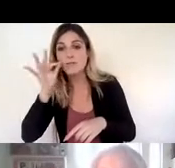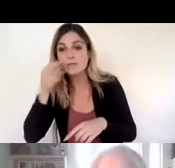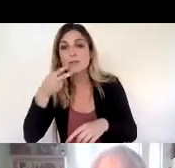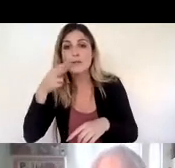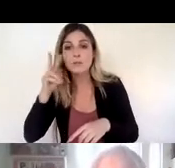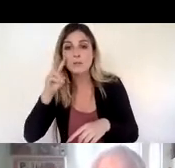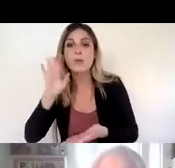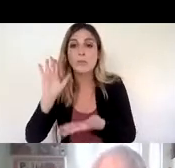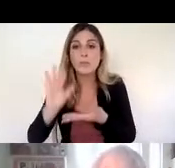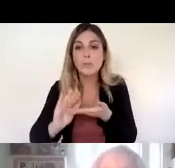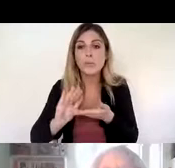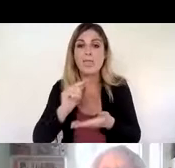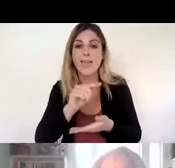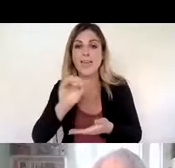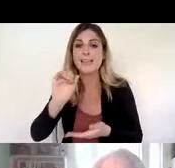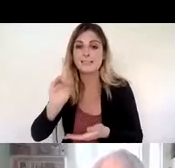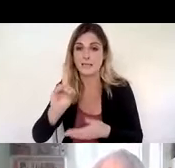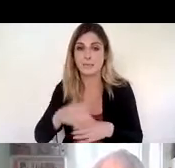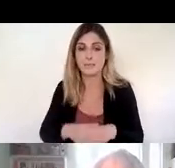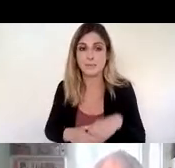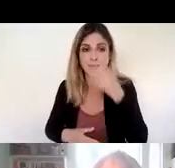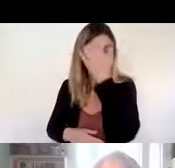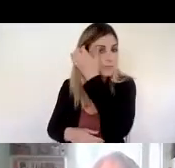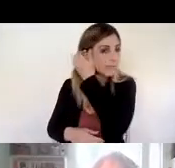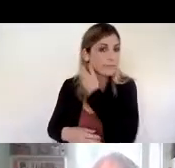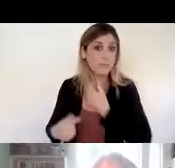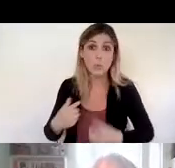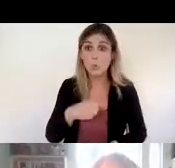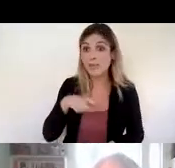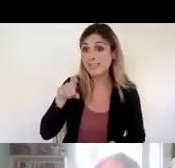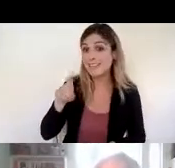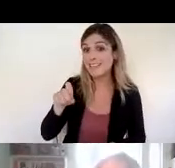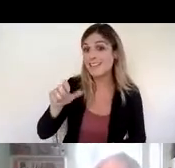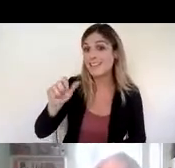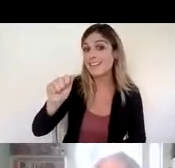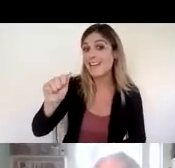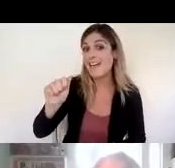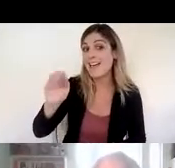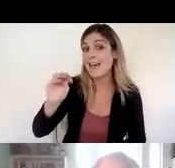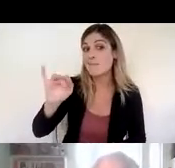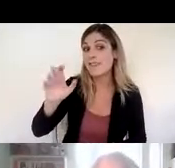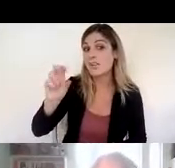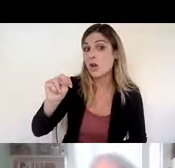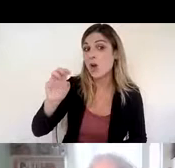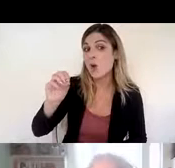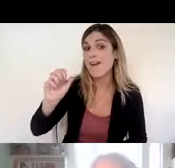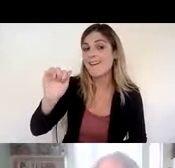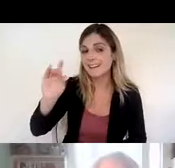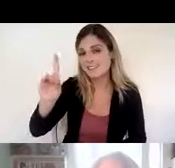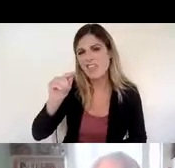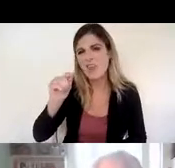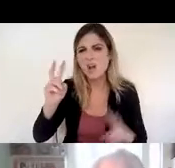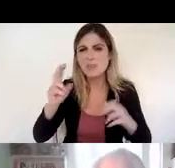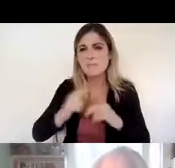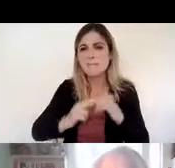intake. Our need for protein is actually a need for amino acids. These are the building blocks of proteins. We